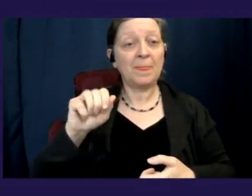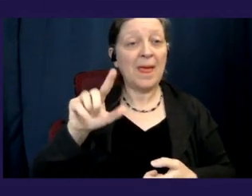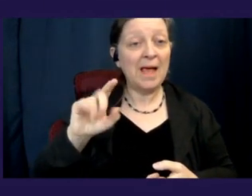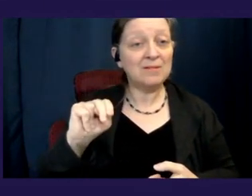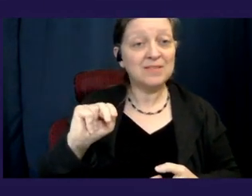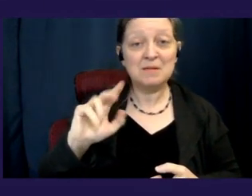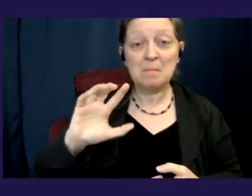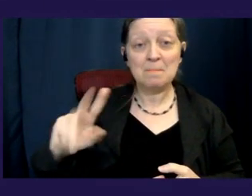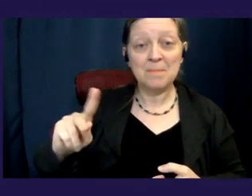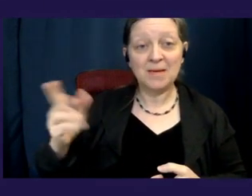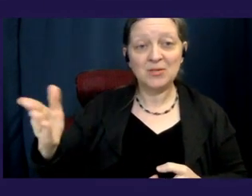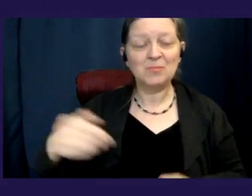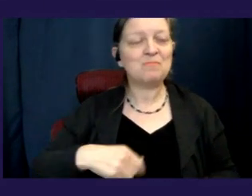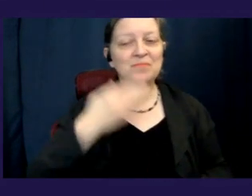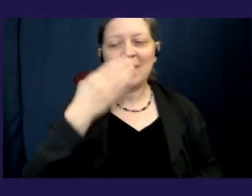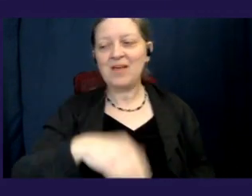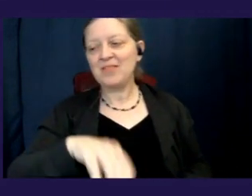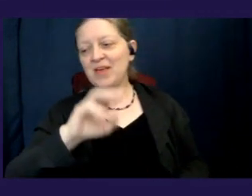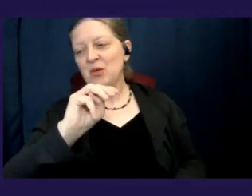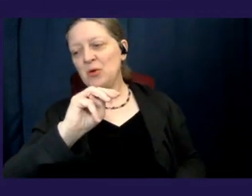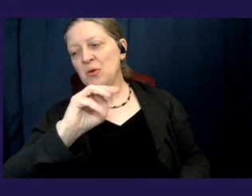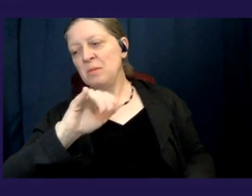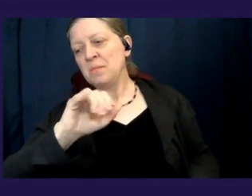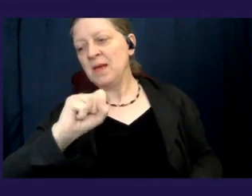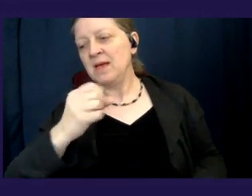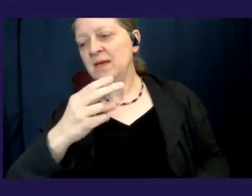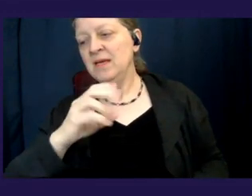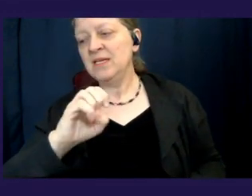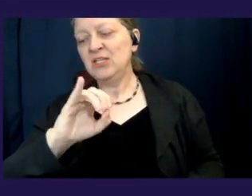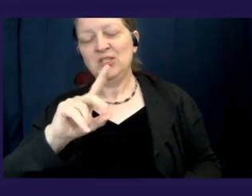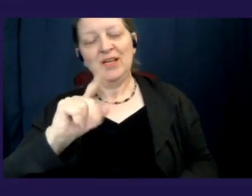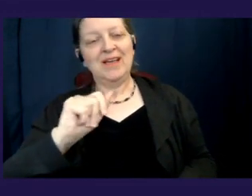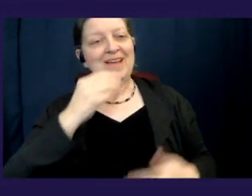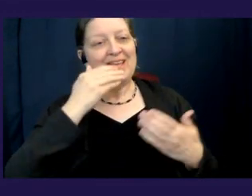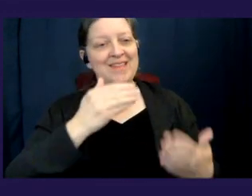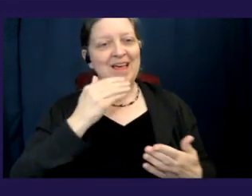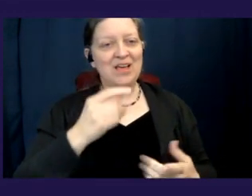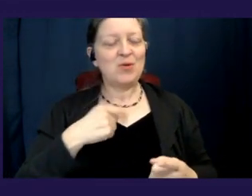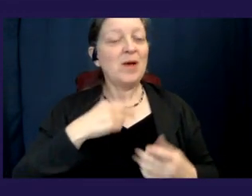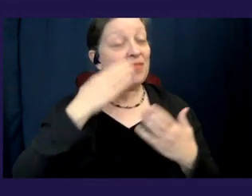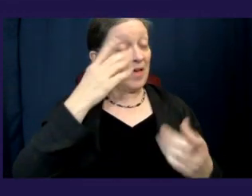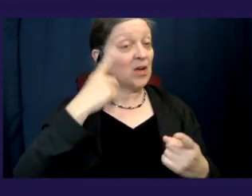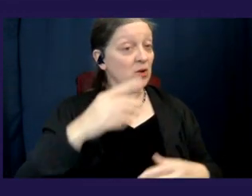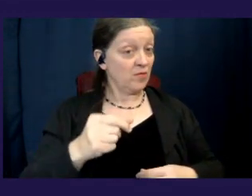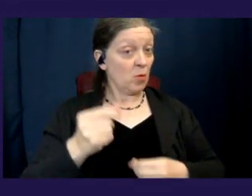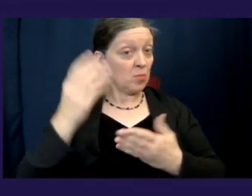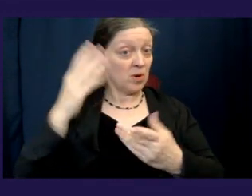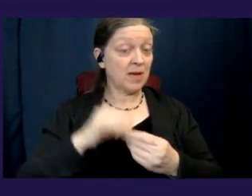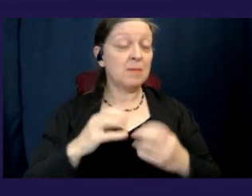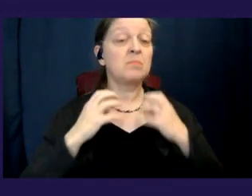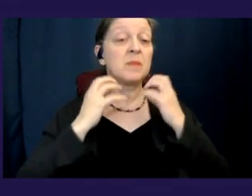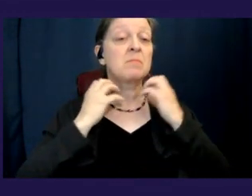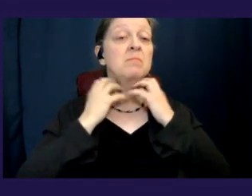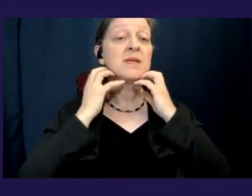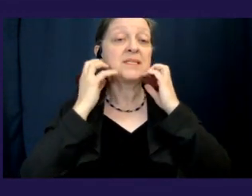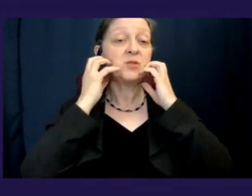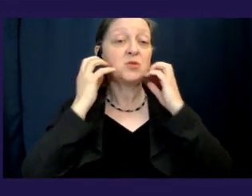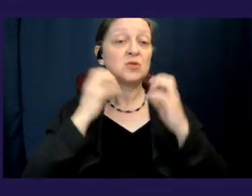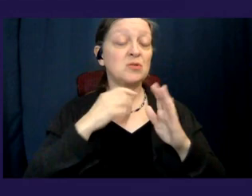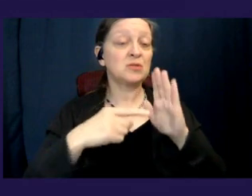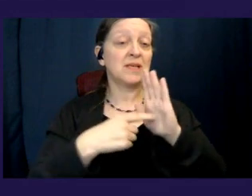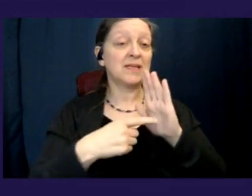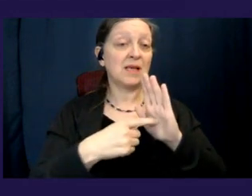much, Mysheika. I think it's always helpful to bring it, thanks for bringing up the measles example, where there are constantly,